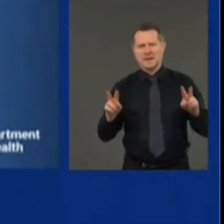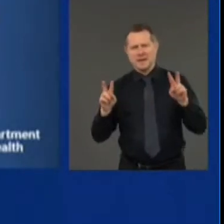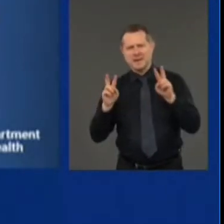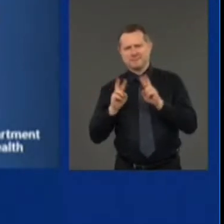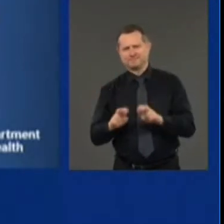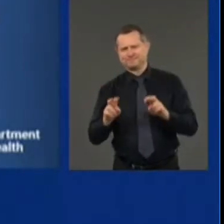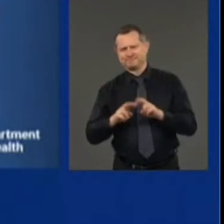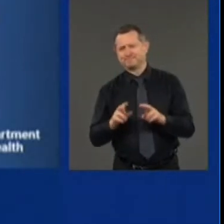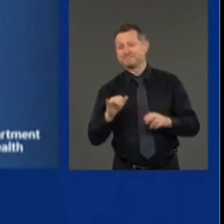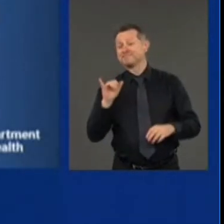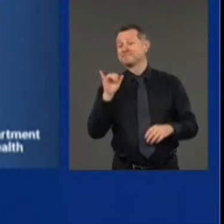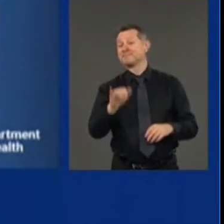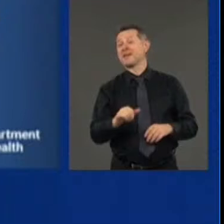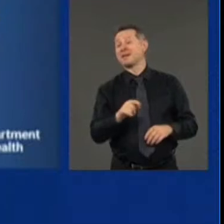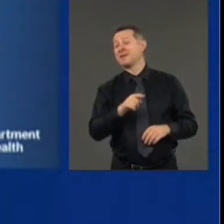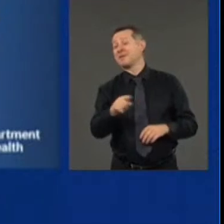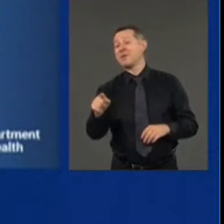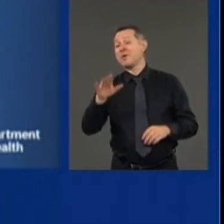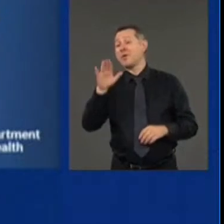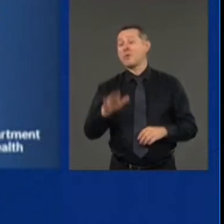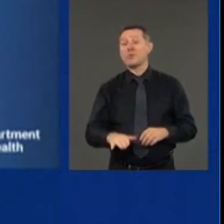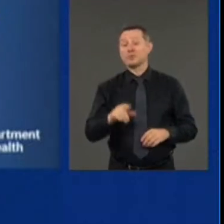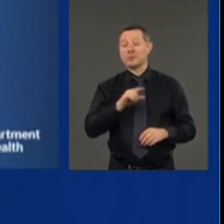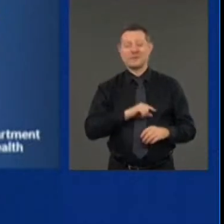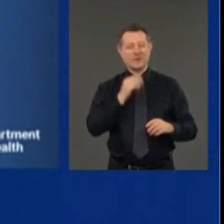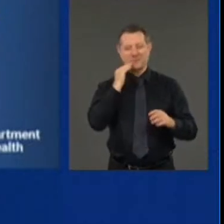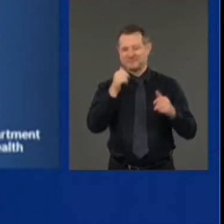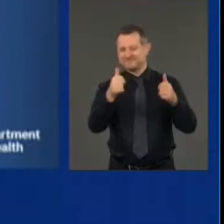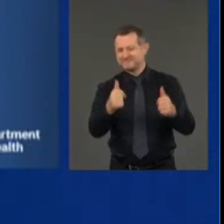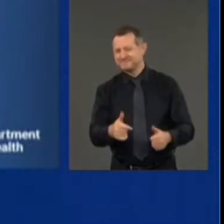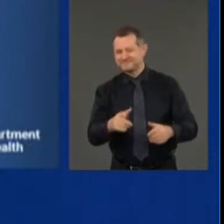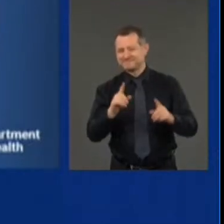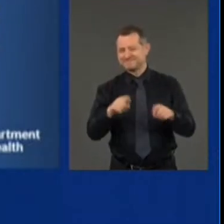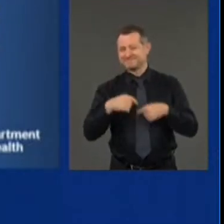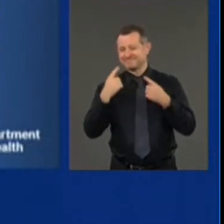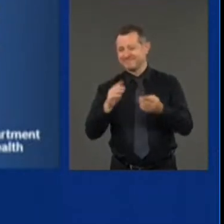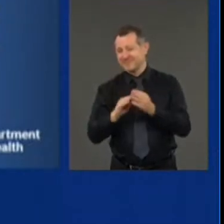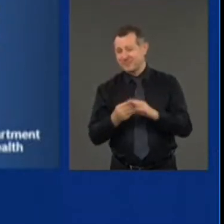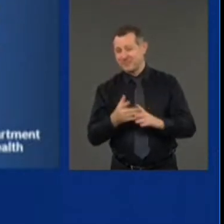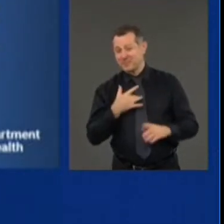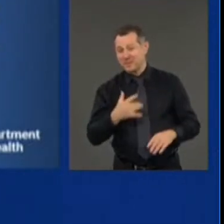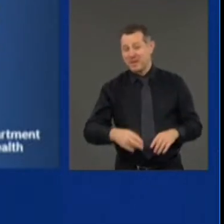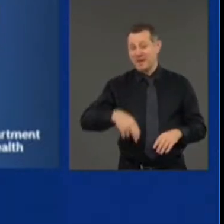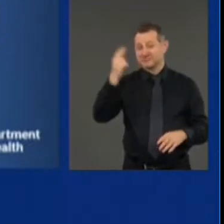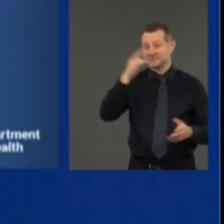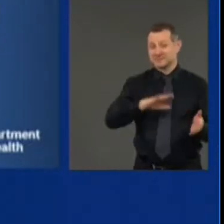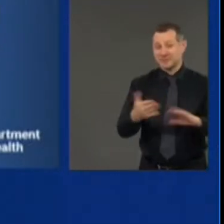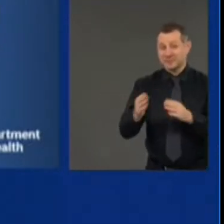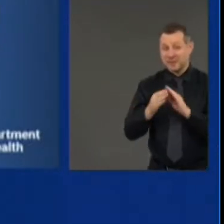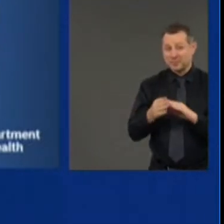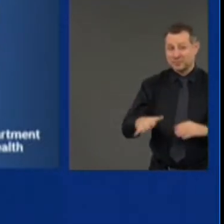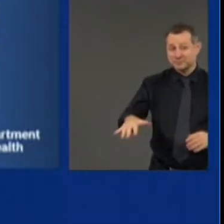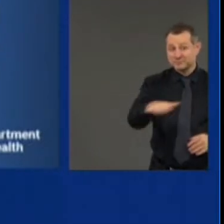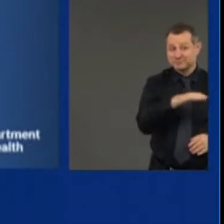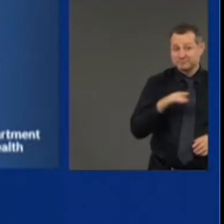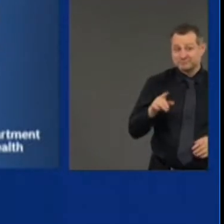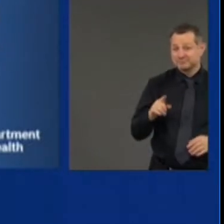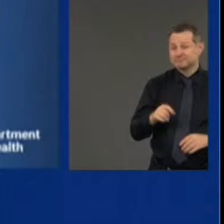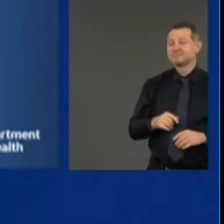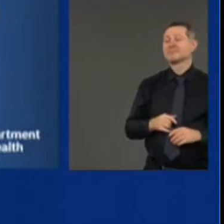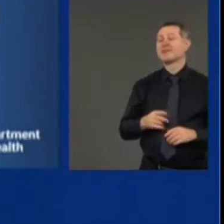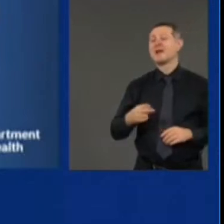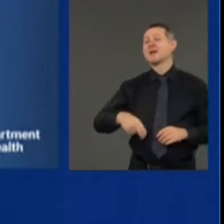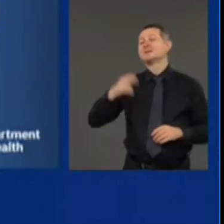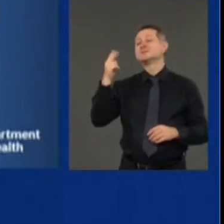lower quality rating over the past several years had a higher death rate than nursing homes with a record of higher star